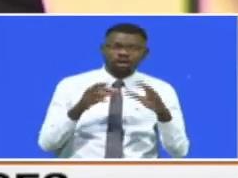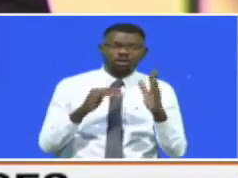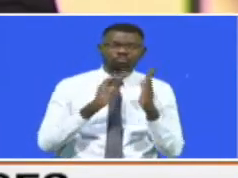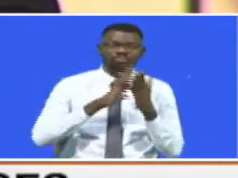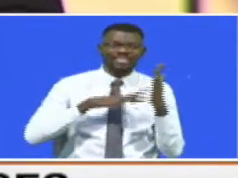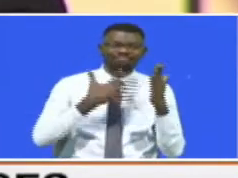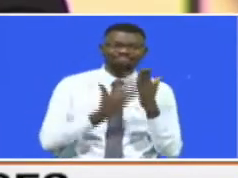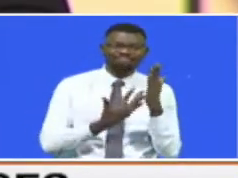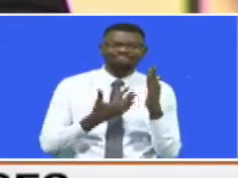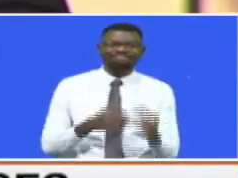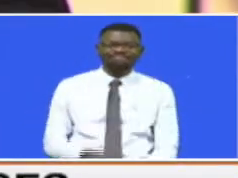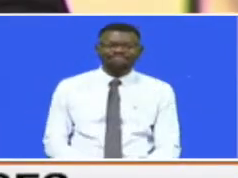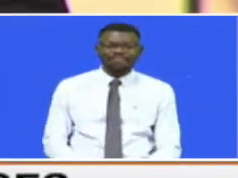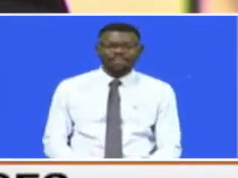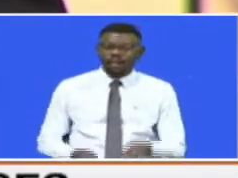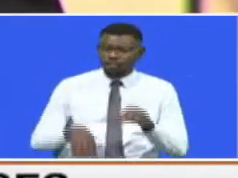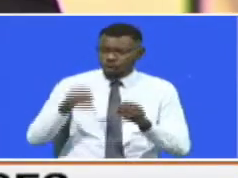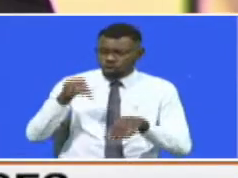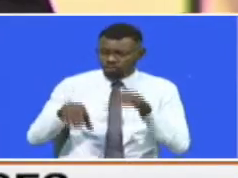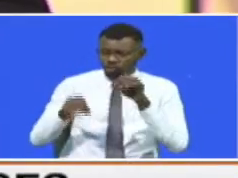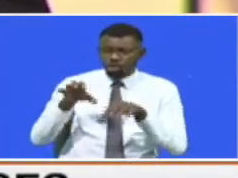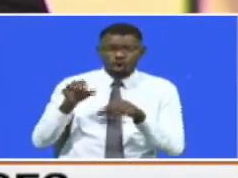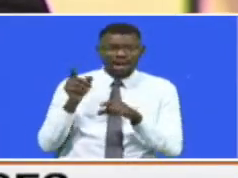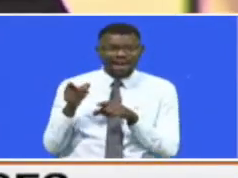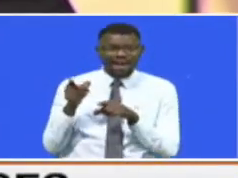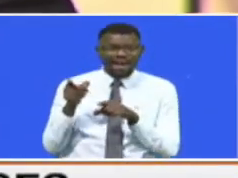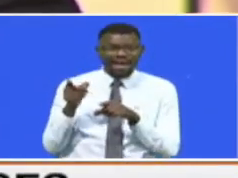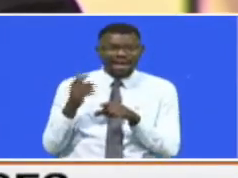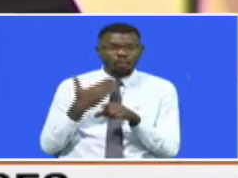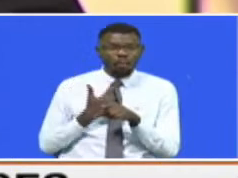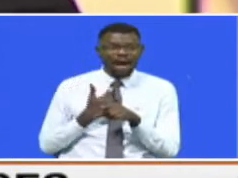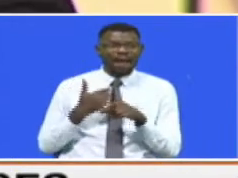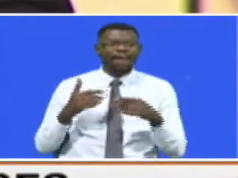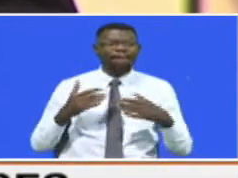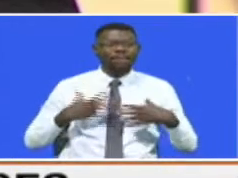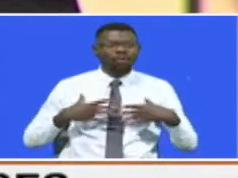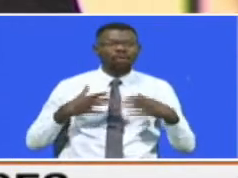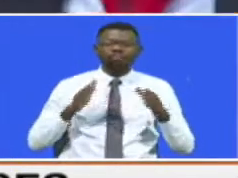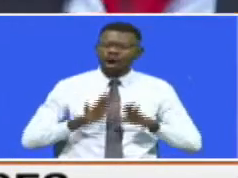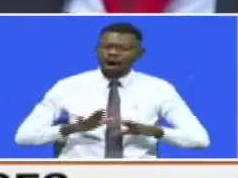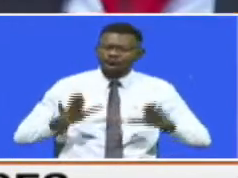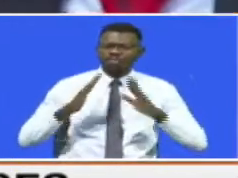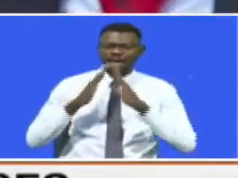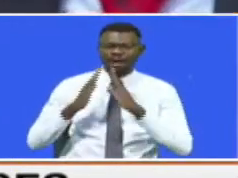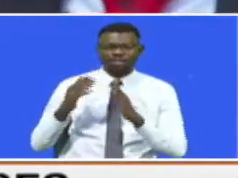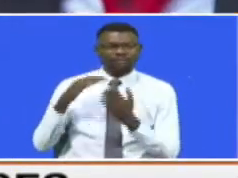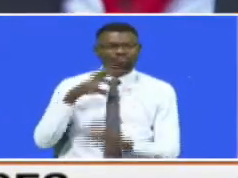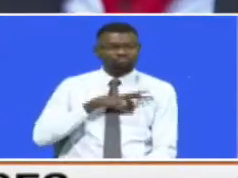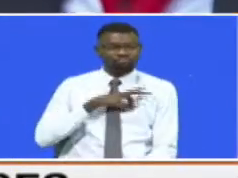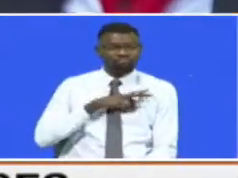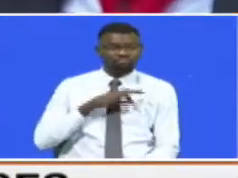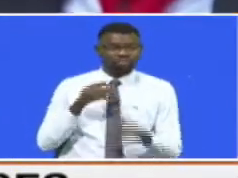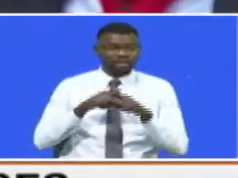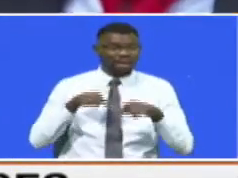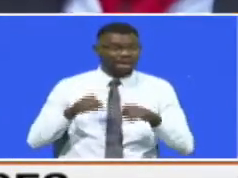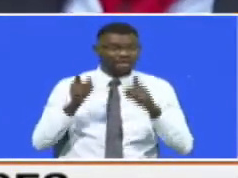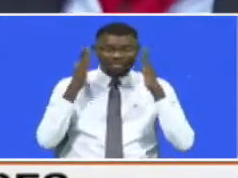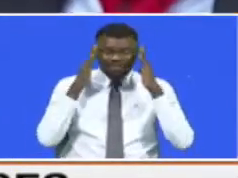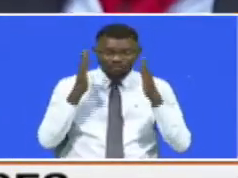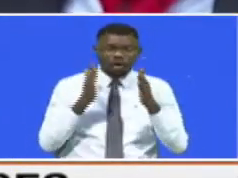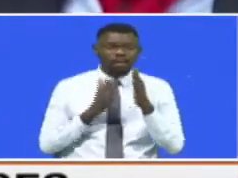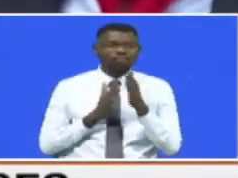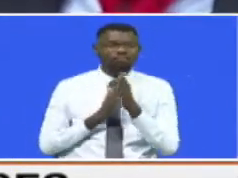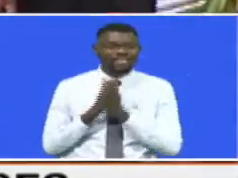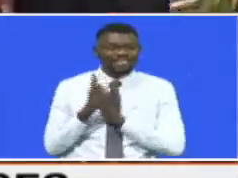from an individual contributory scheme to a household contributory model. He also expressed his commitment to